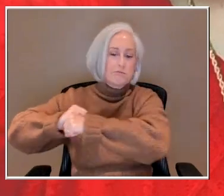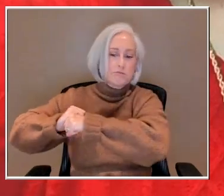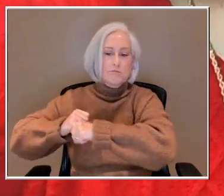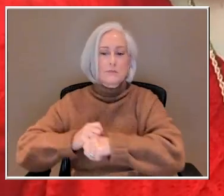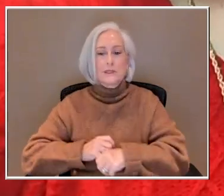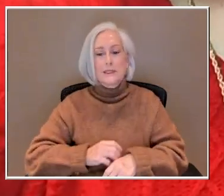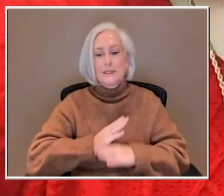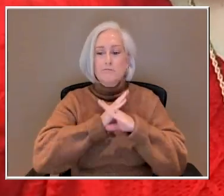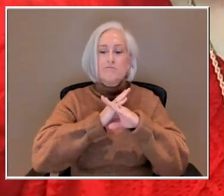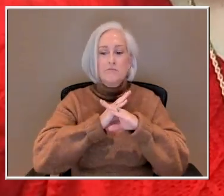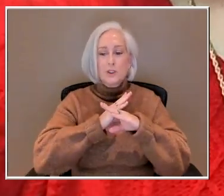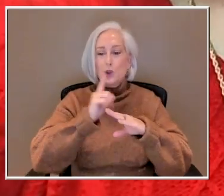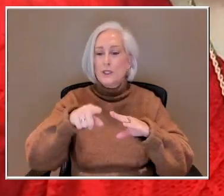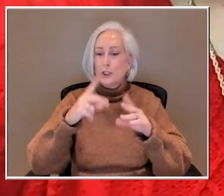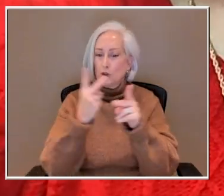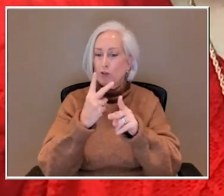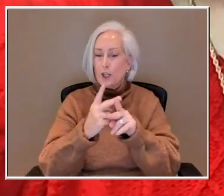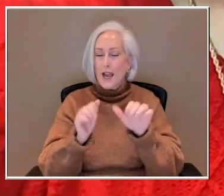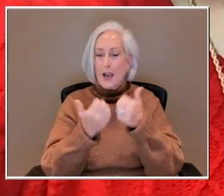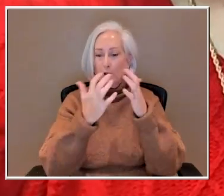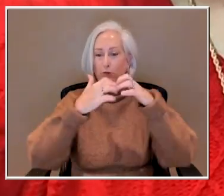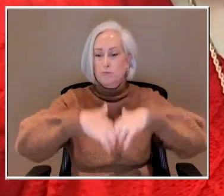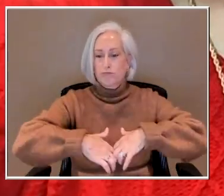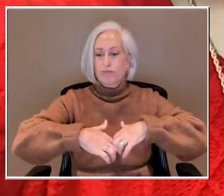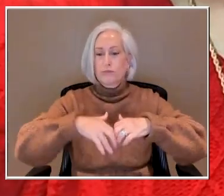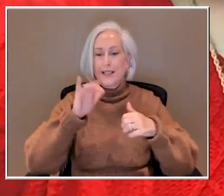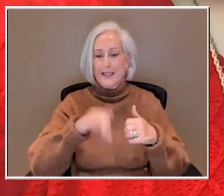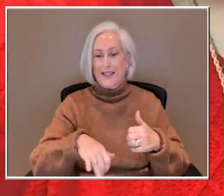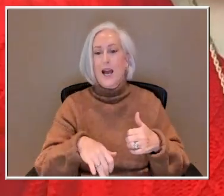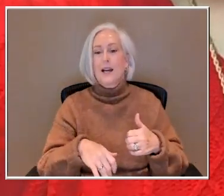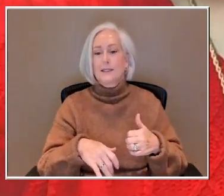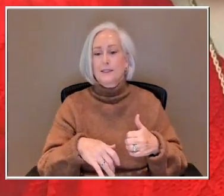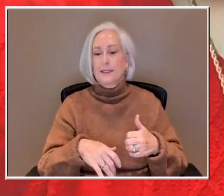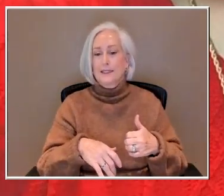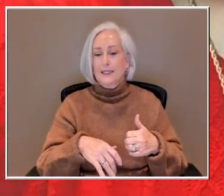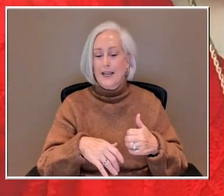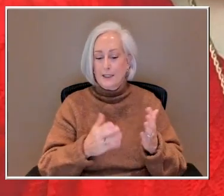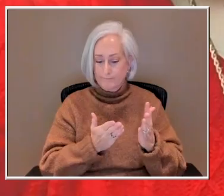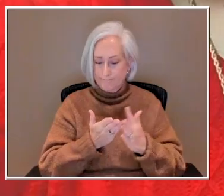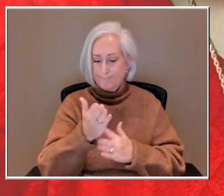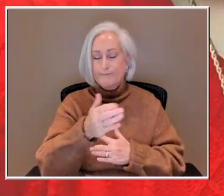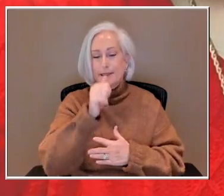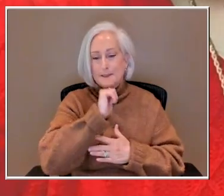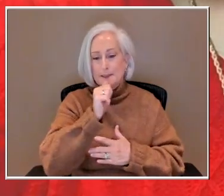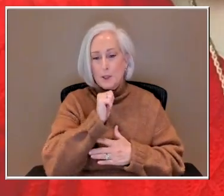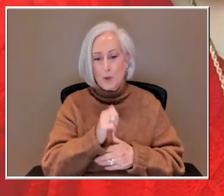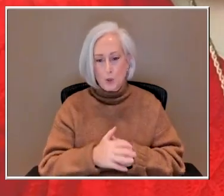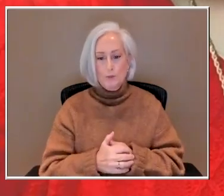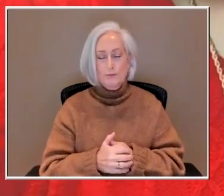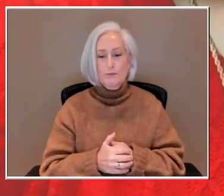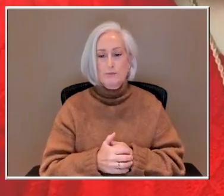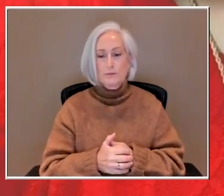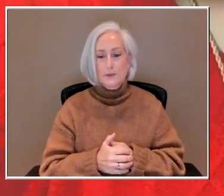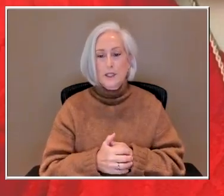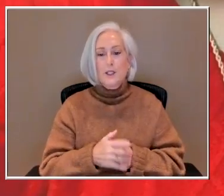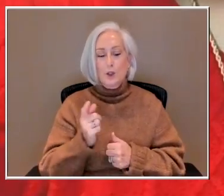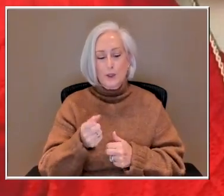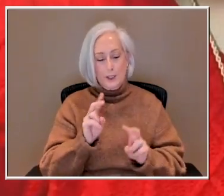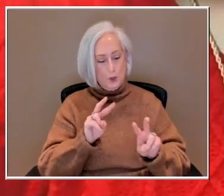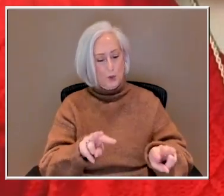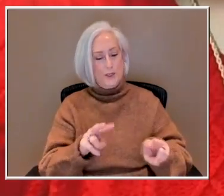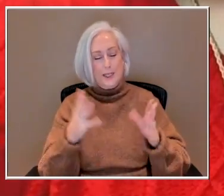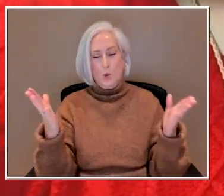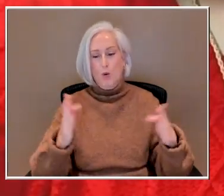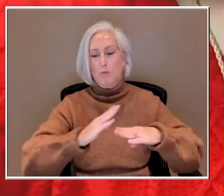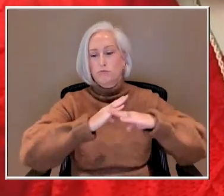to not just hit a roadblock and just sit and not do anything, to hit that roadblock and kind of look at it